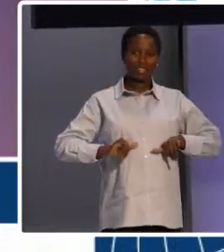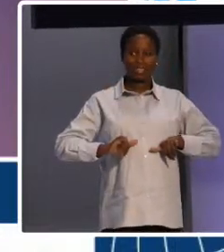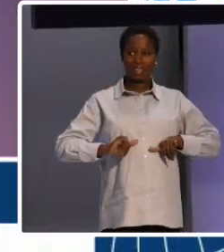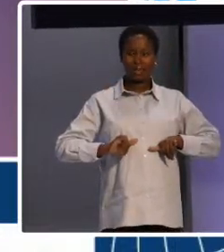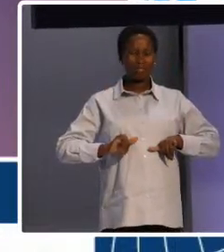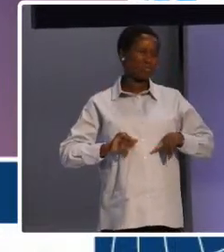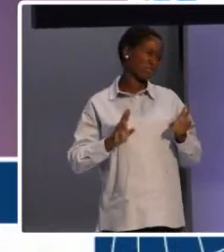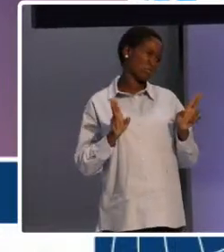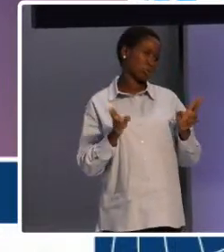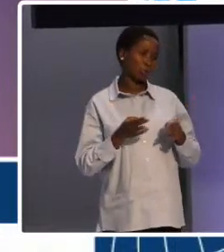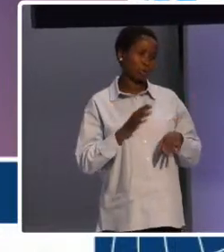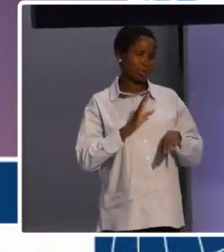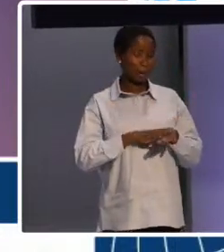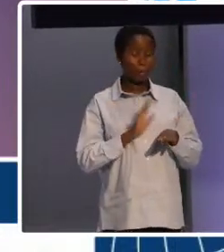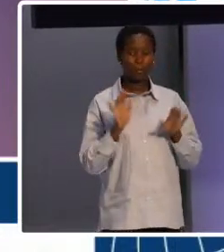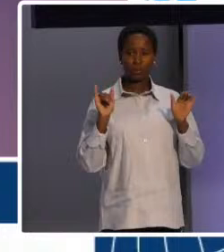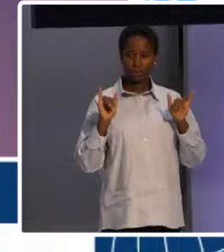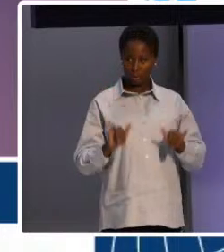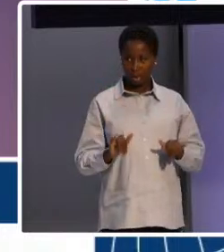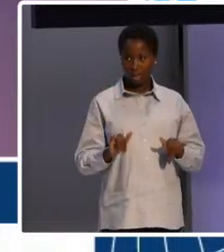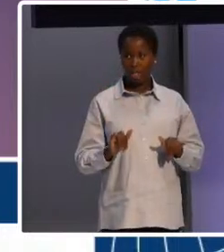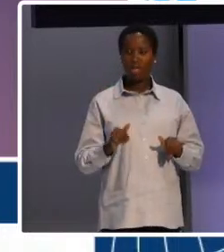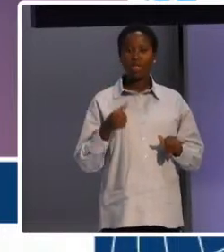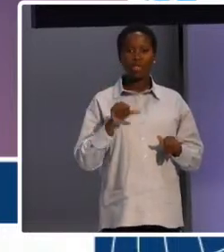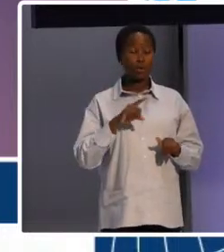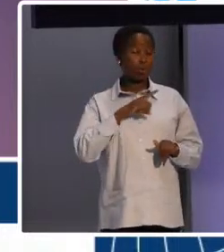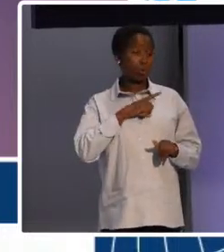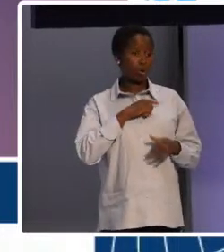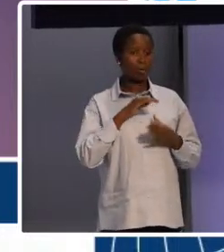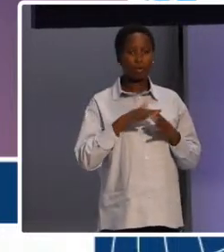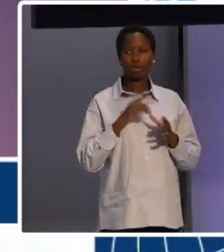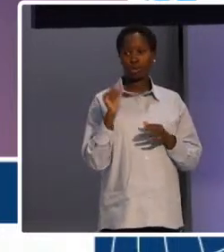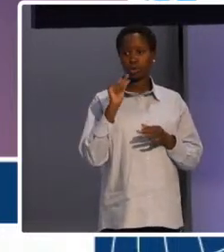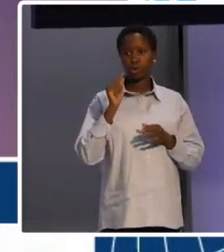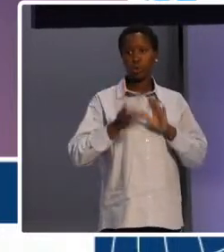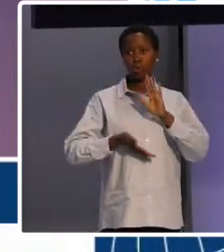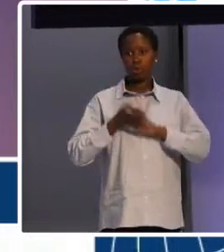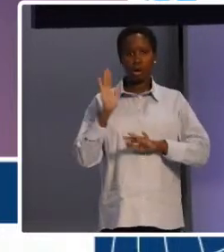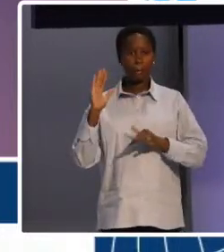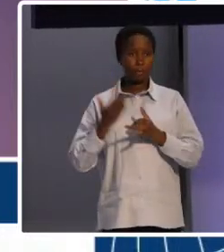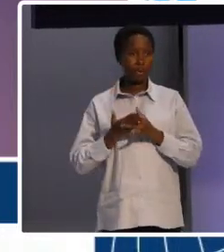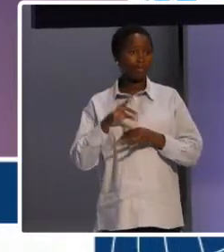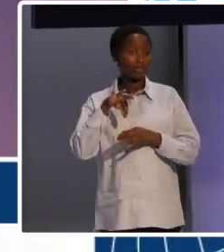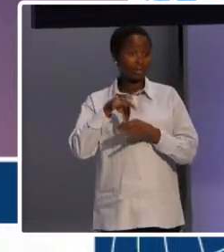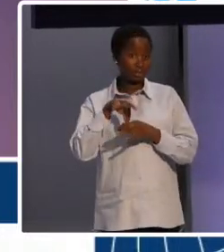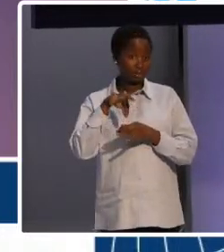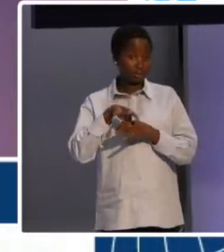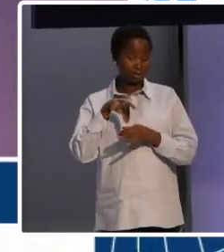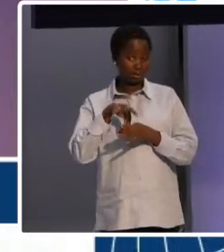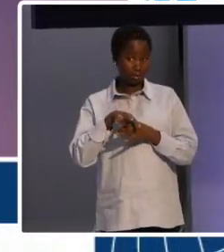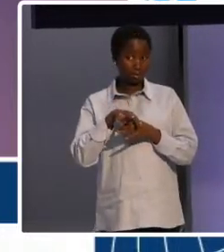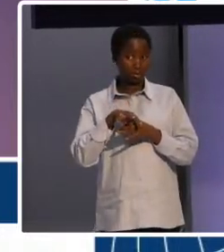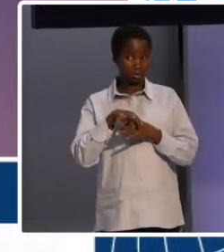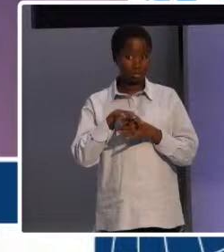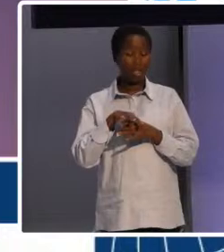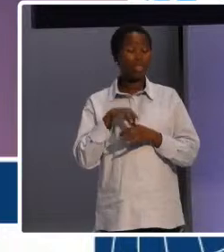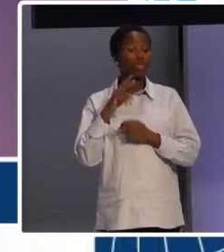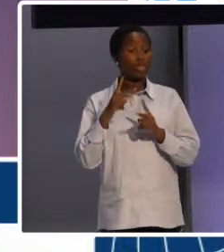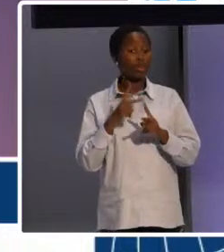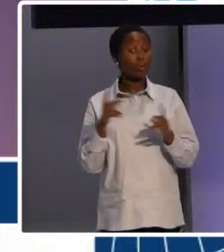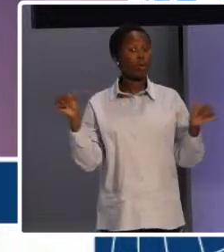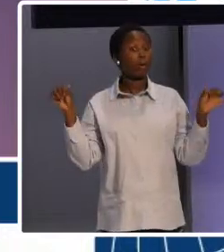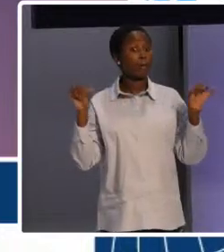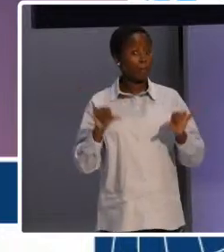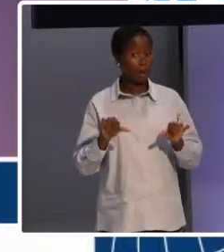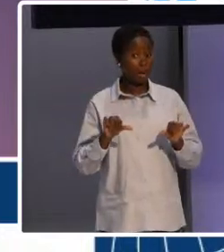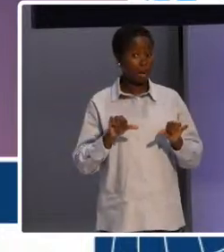short time, and then we will break for tea, and we will reconvene at the